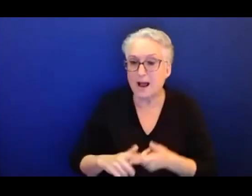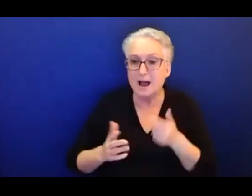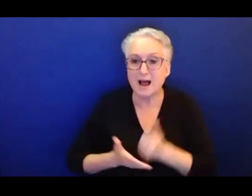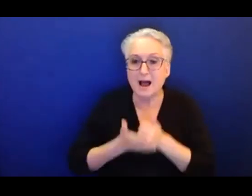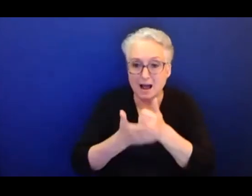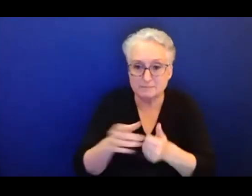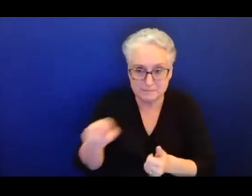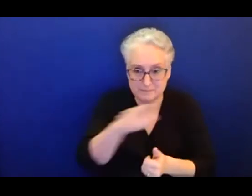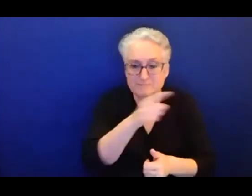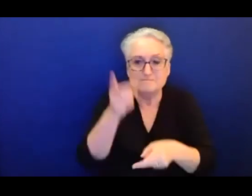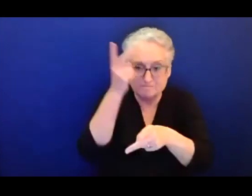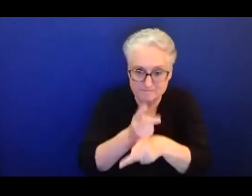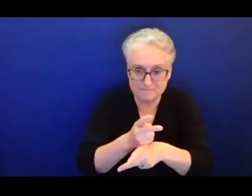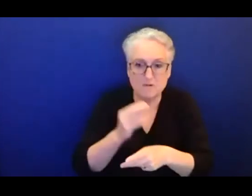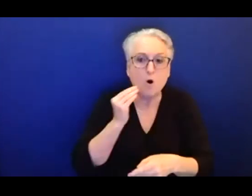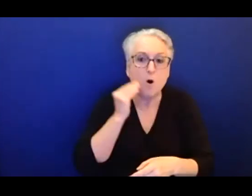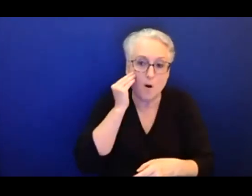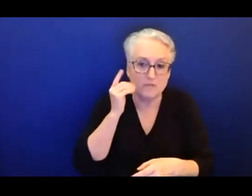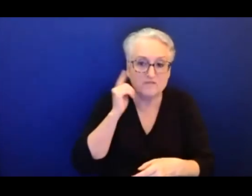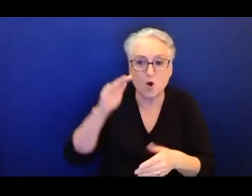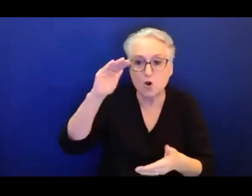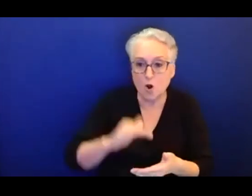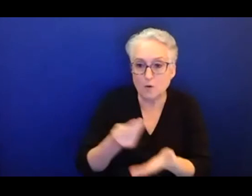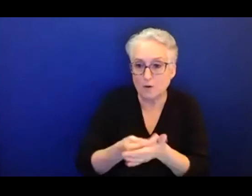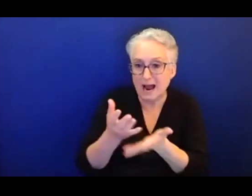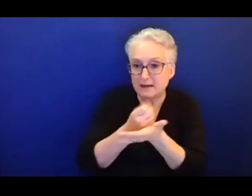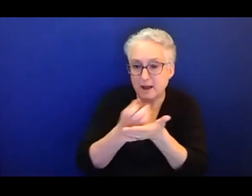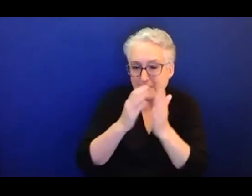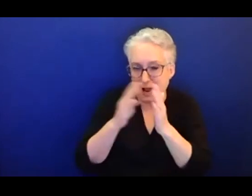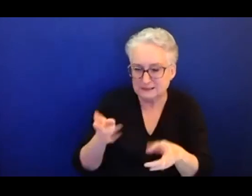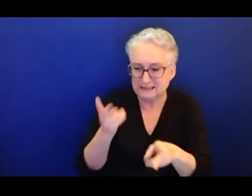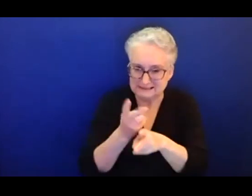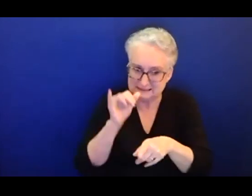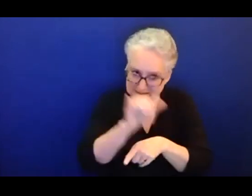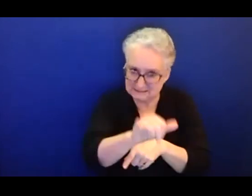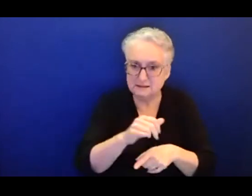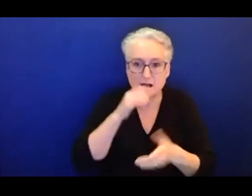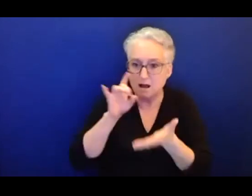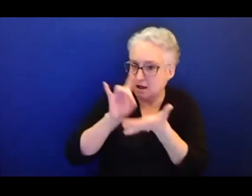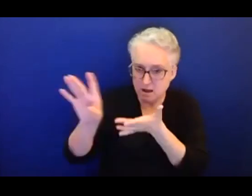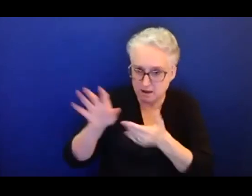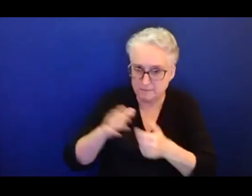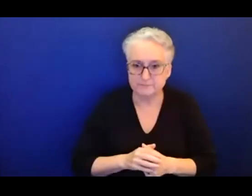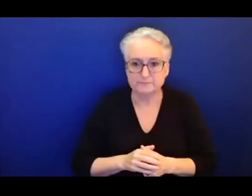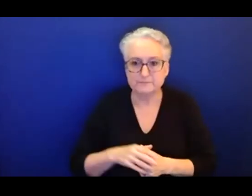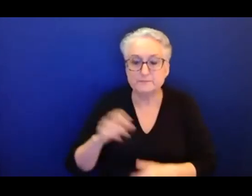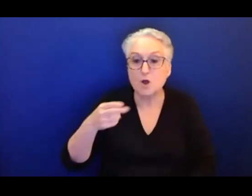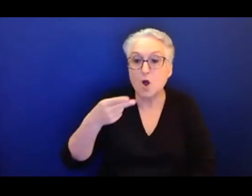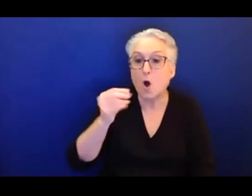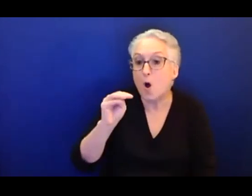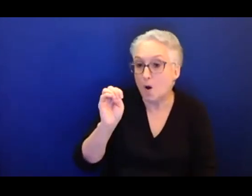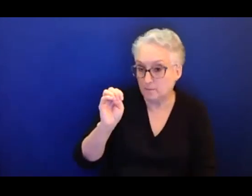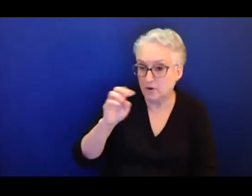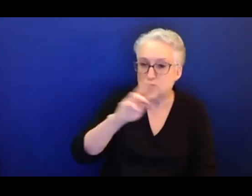households through the following activities or programs. The Home Rochester program funds for management of the